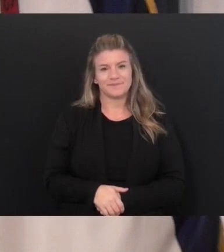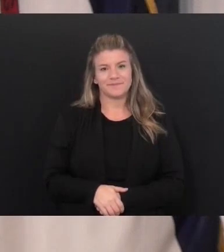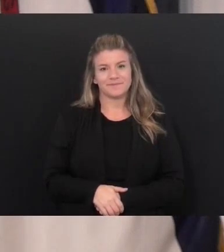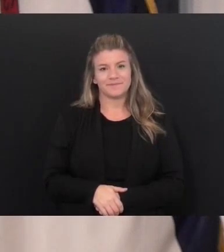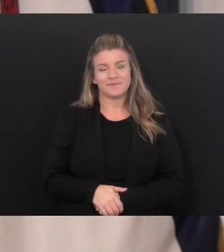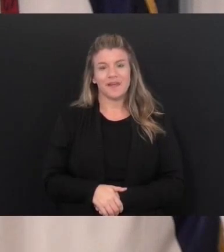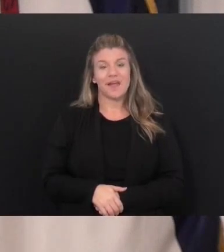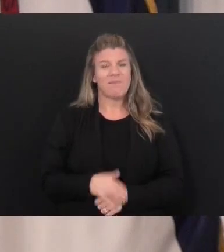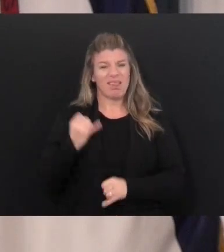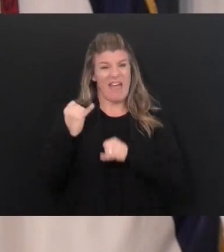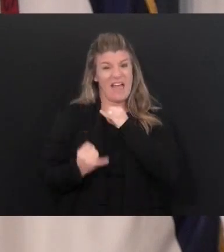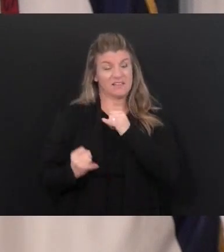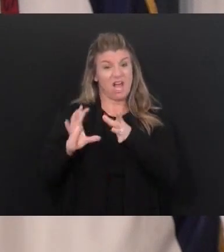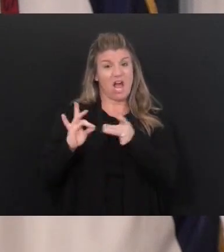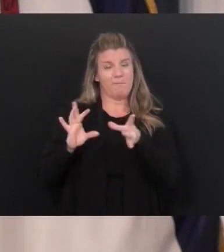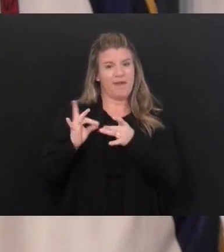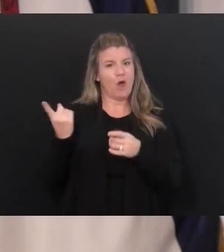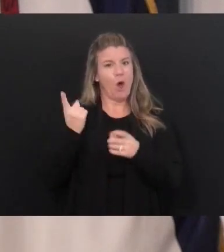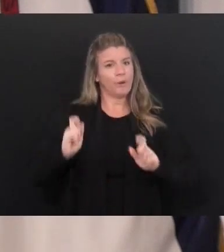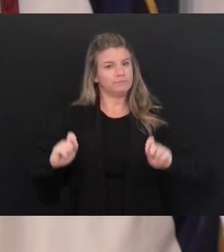our charts. We